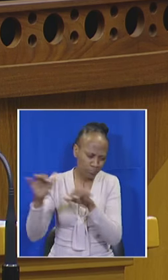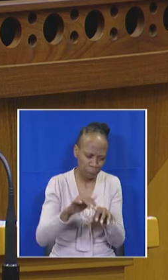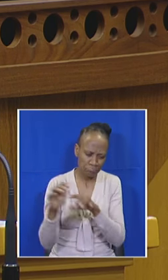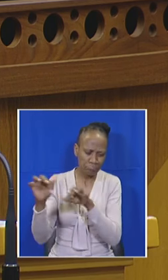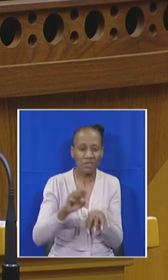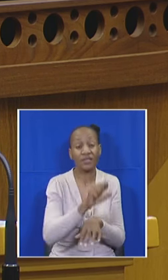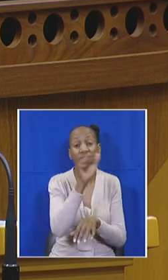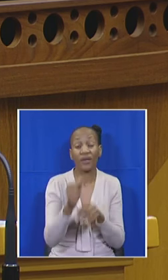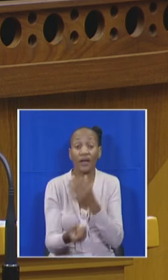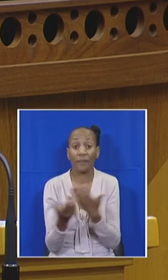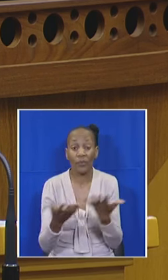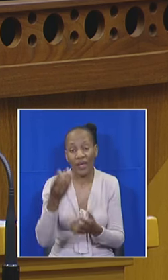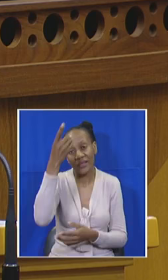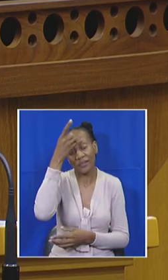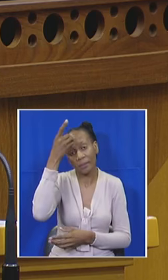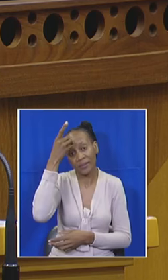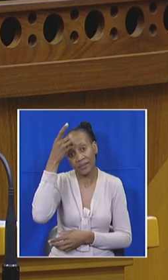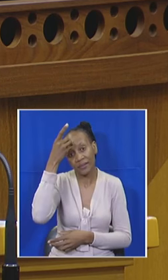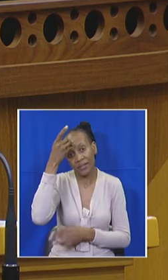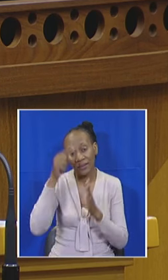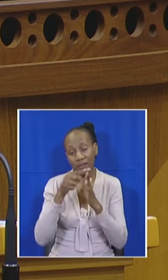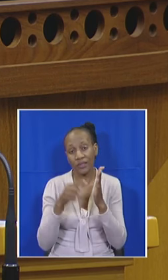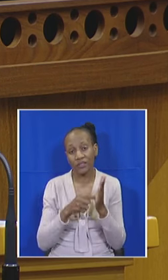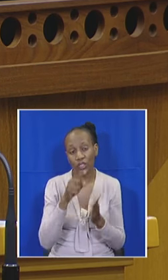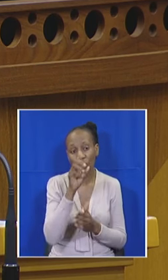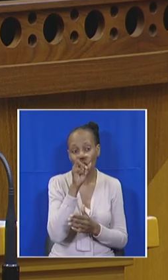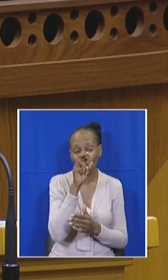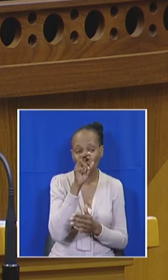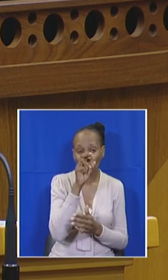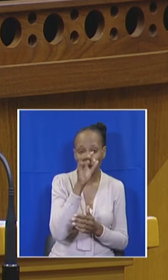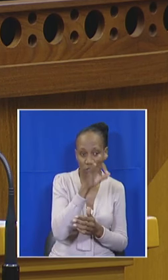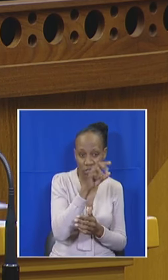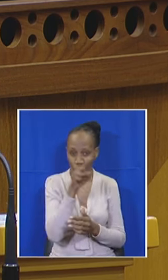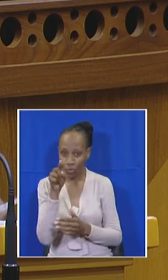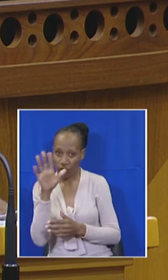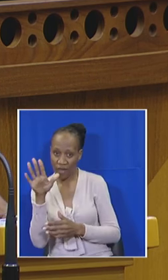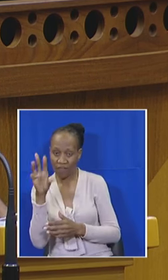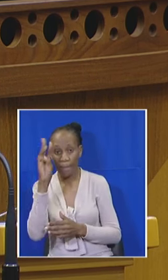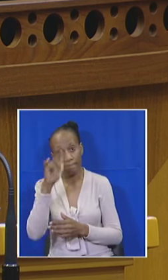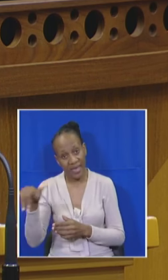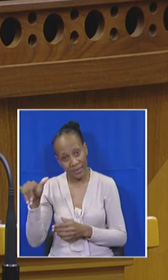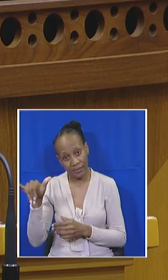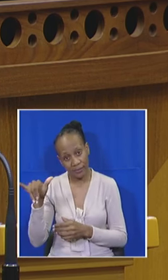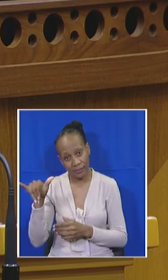place in Durban on the 3rd to the 5th May.